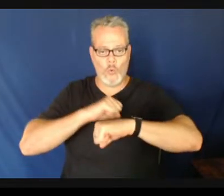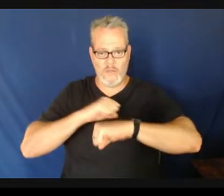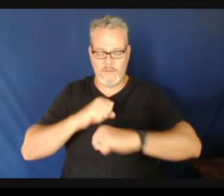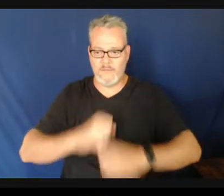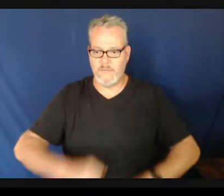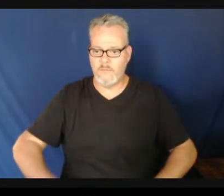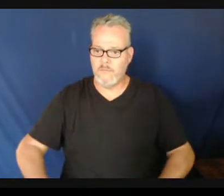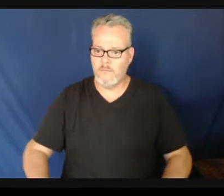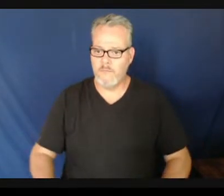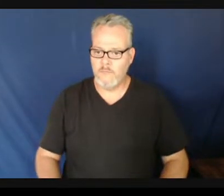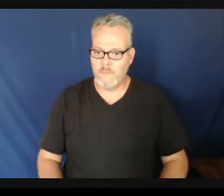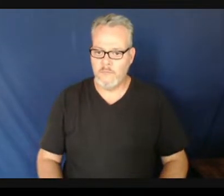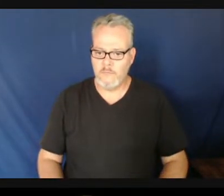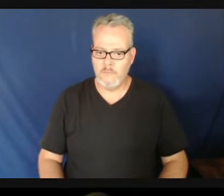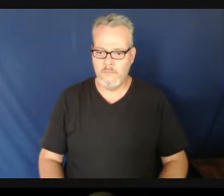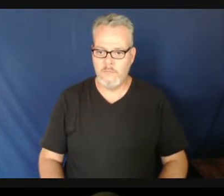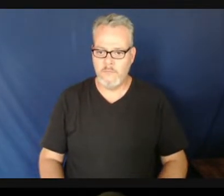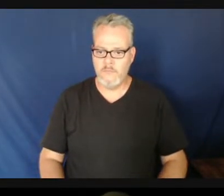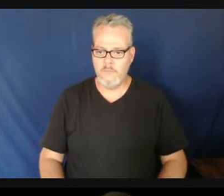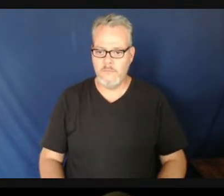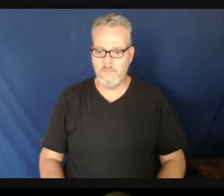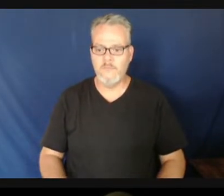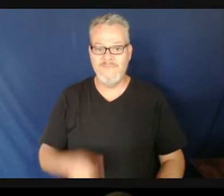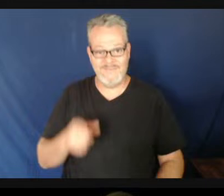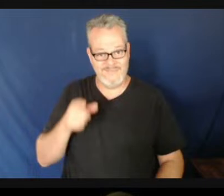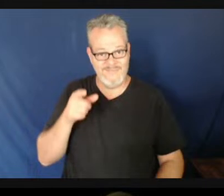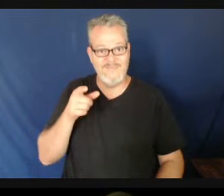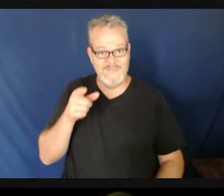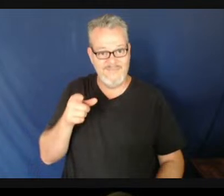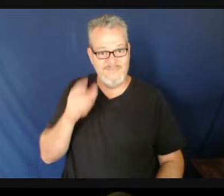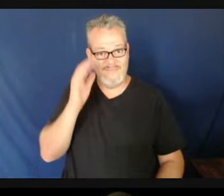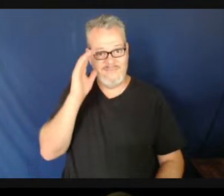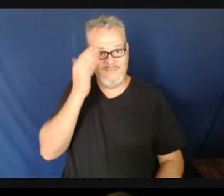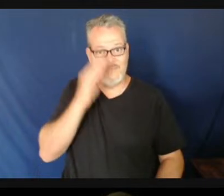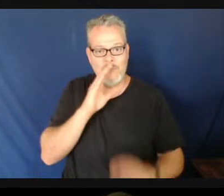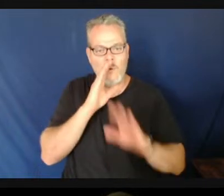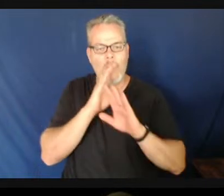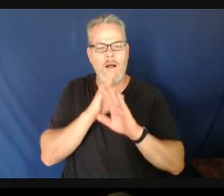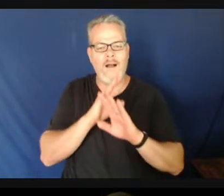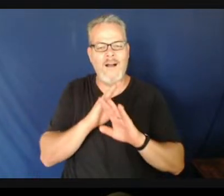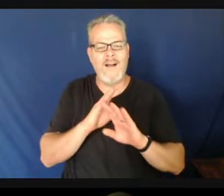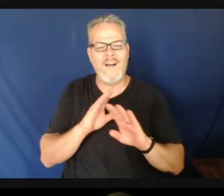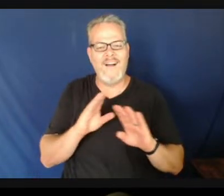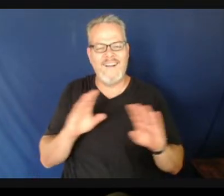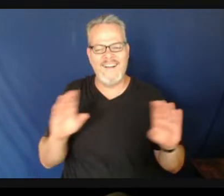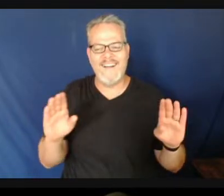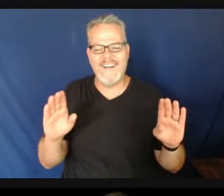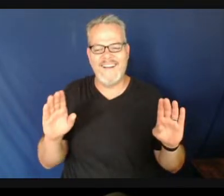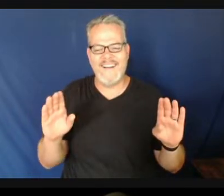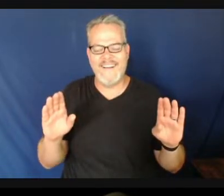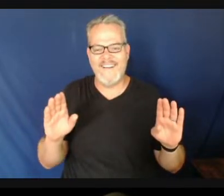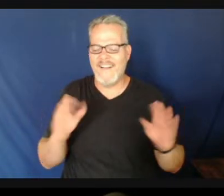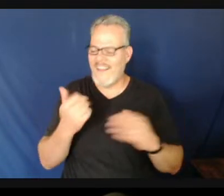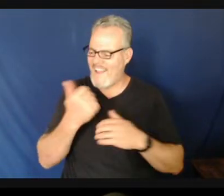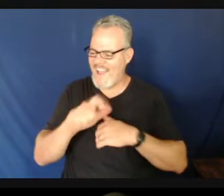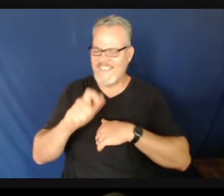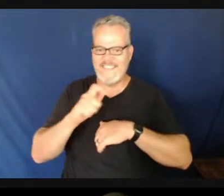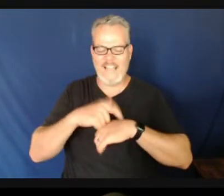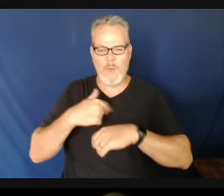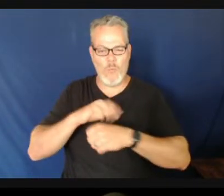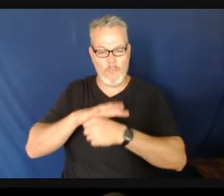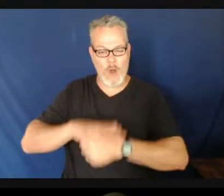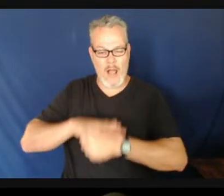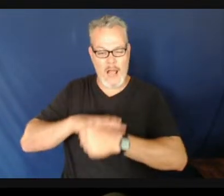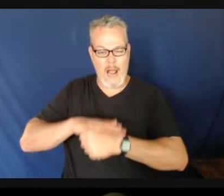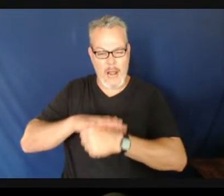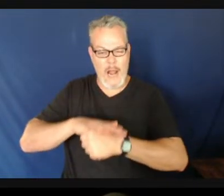which are also quiet. This is a result of us having this open conduit, and whenever we build pressure, we just let it out through a little